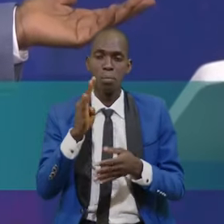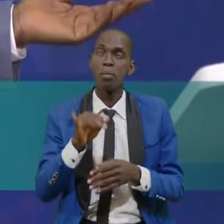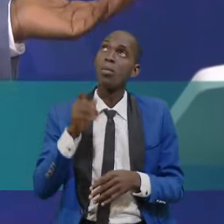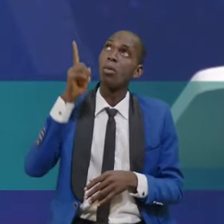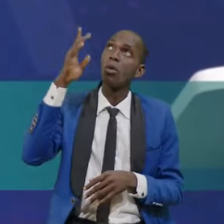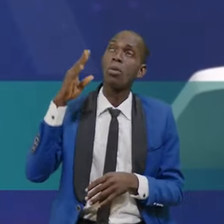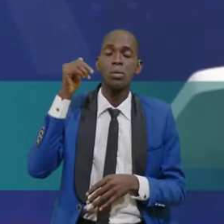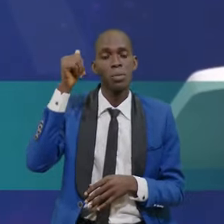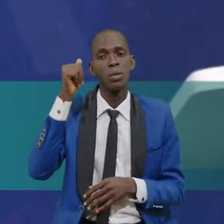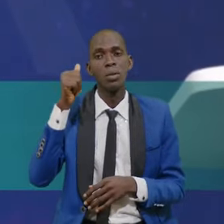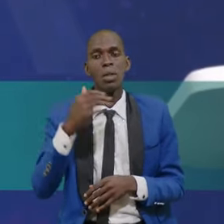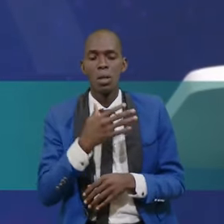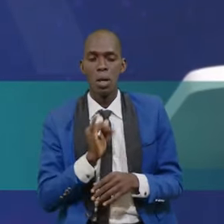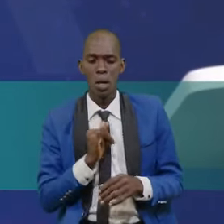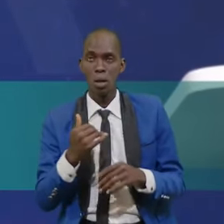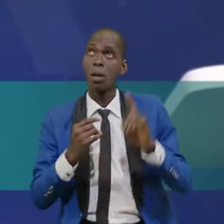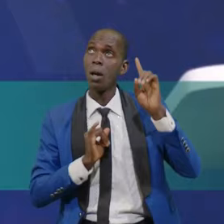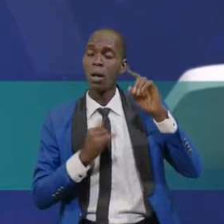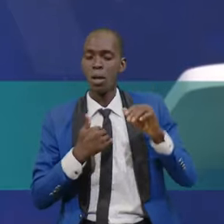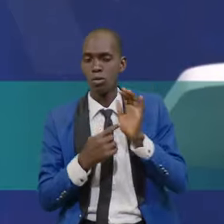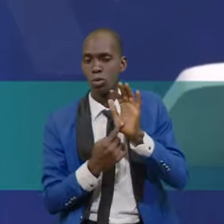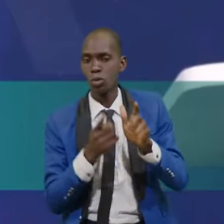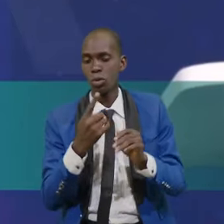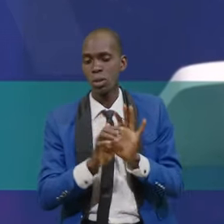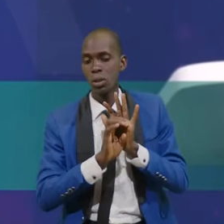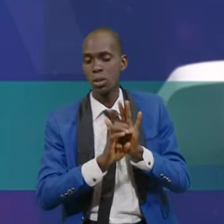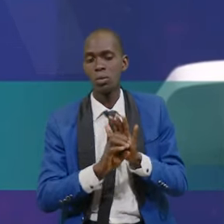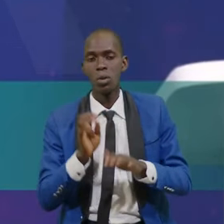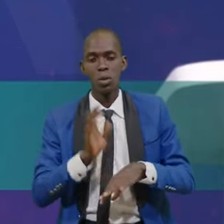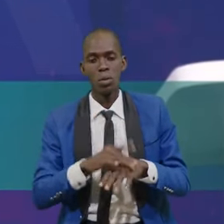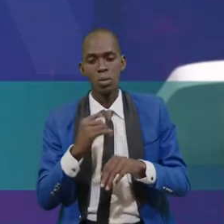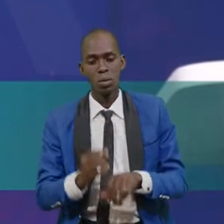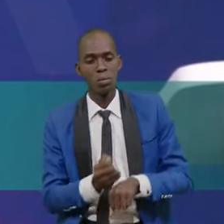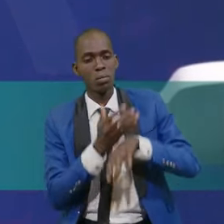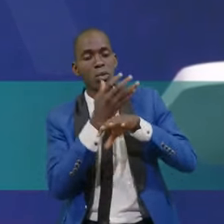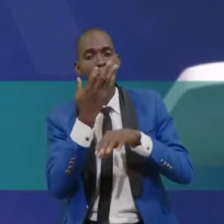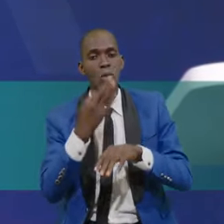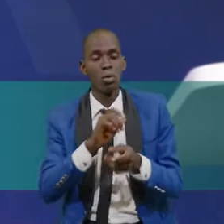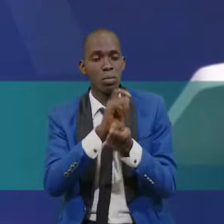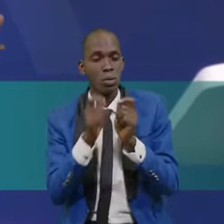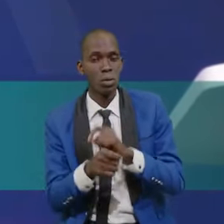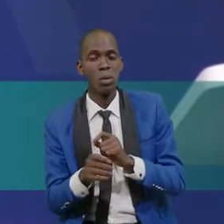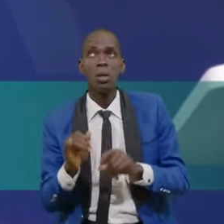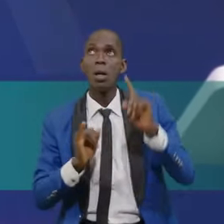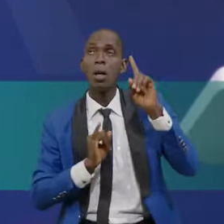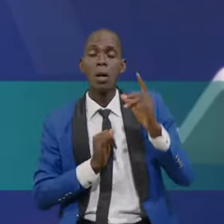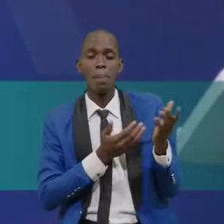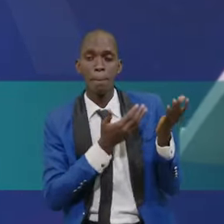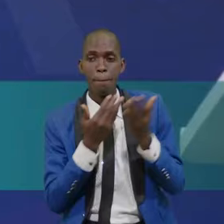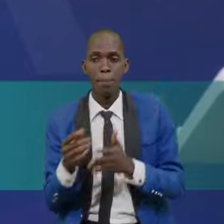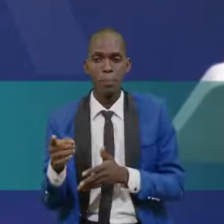the pattern on the mount of transfiguration. I brought you up all those